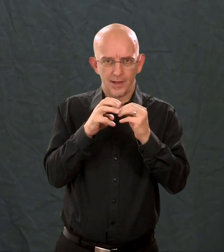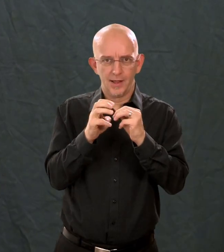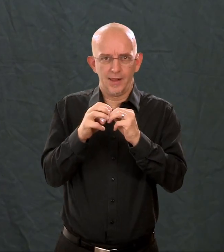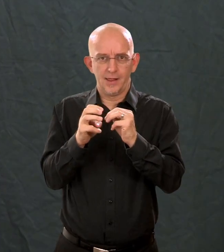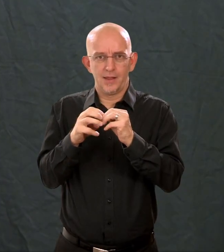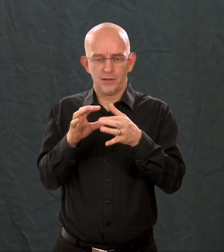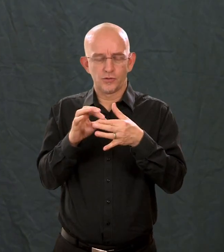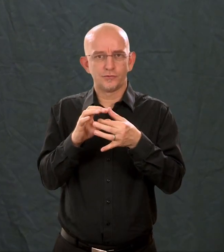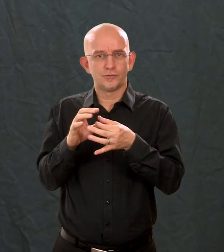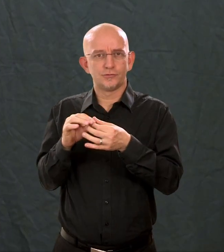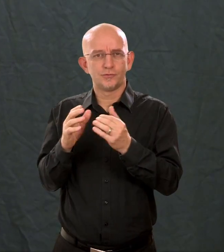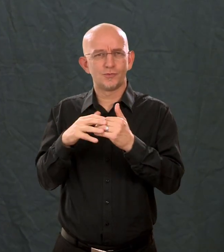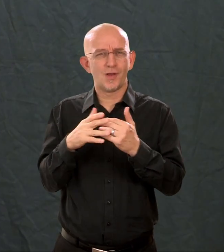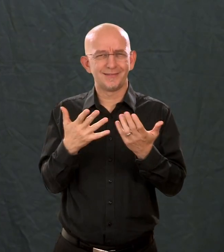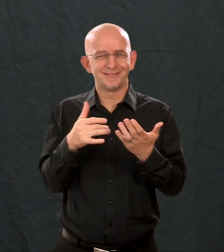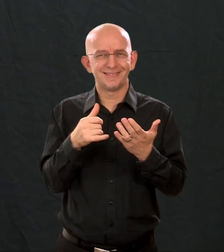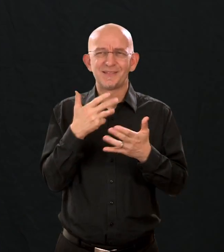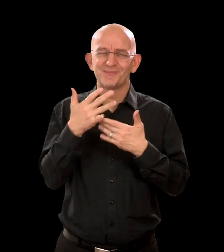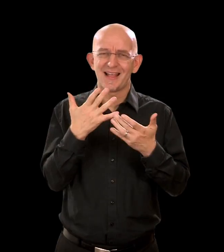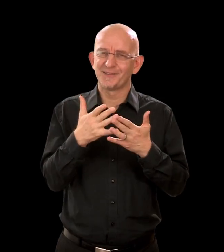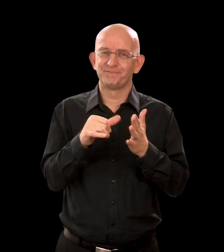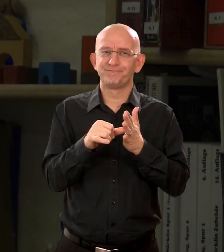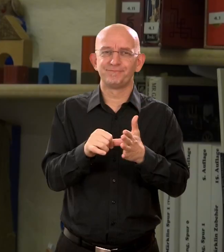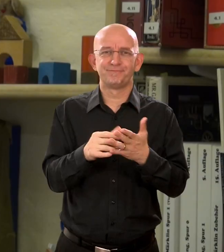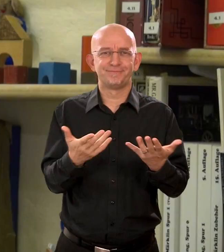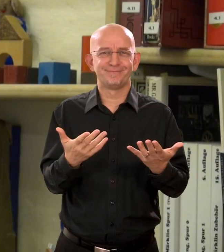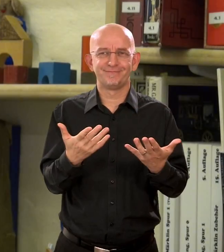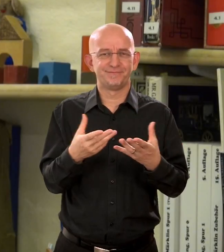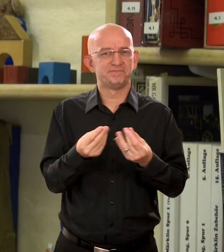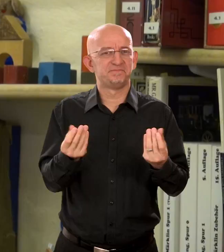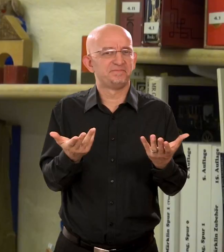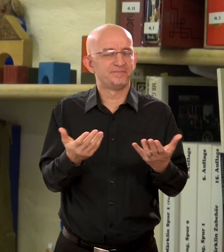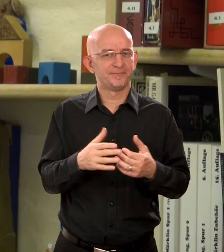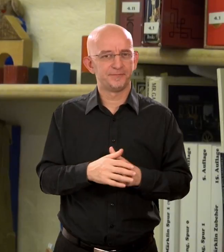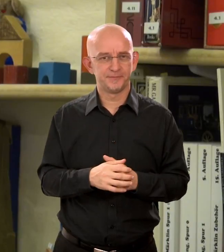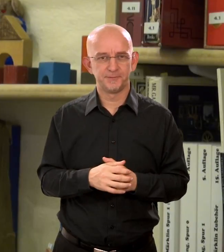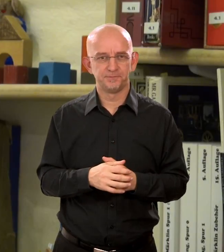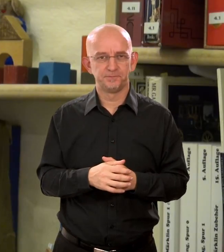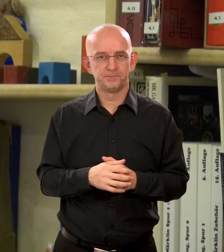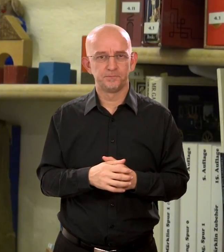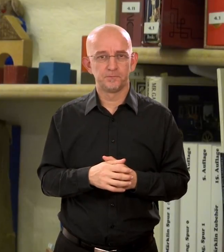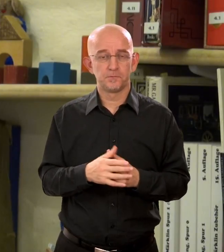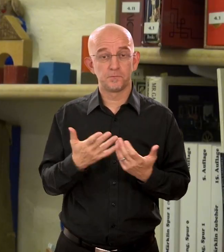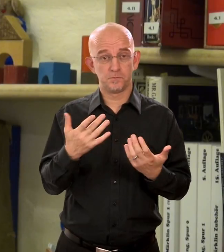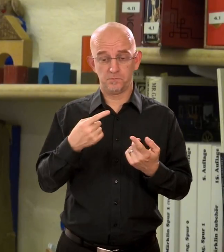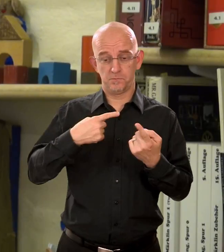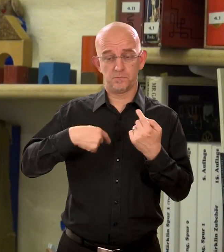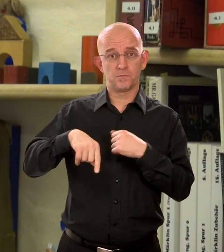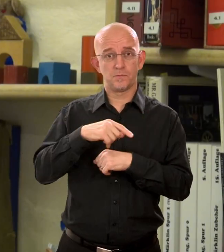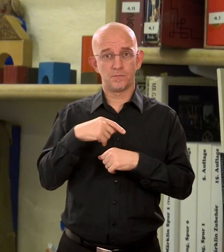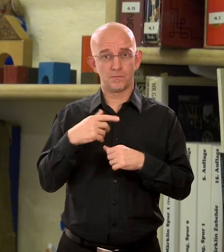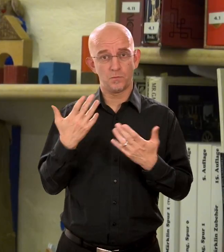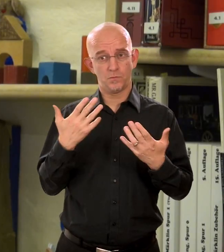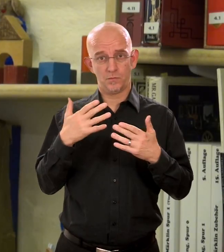yellow bits that fitted in to join them together. So we were in a house which had a big cellar underneath it,